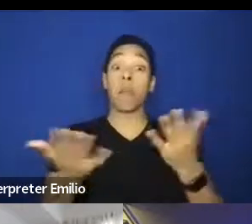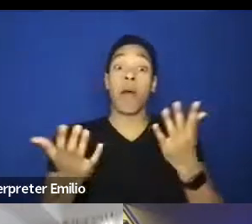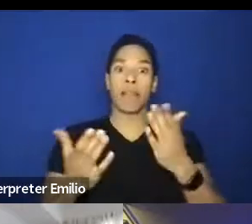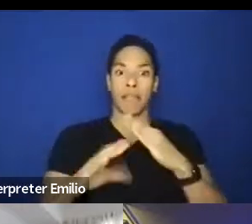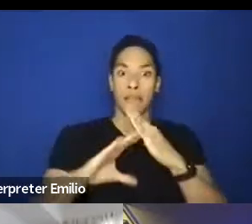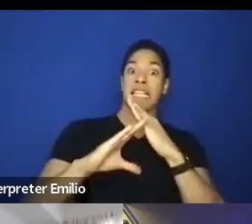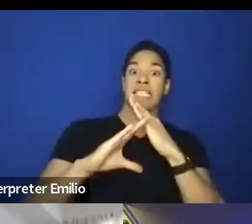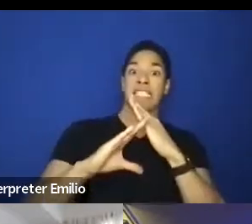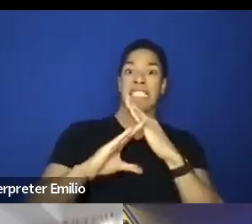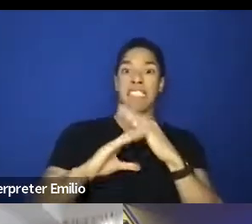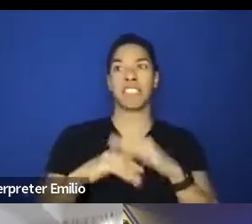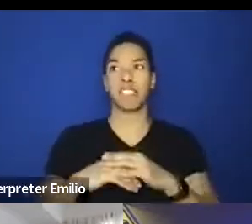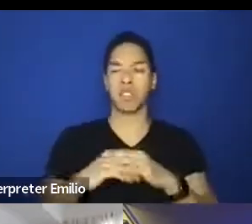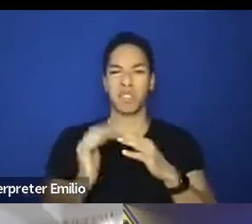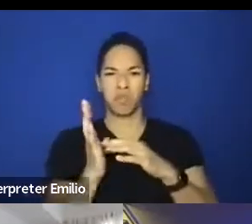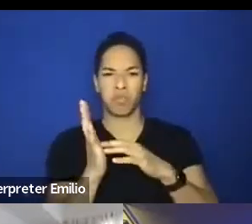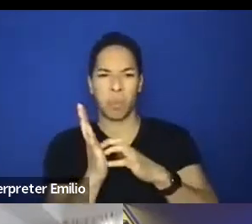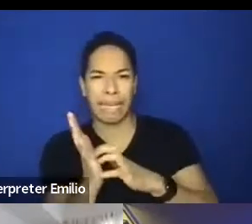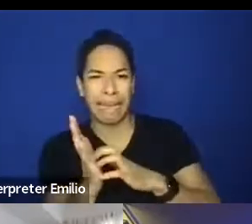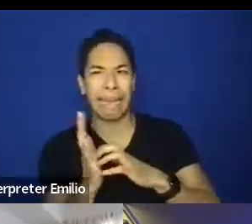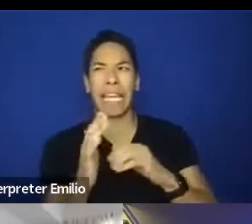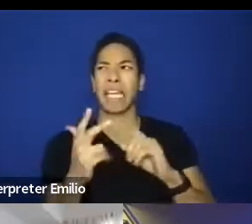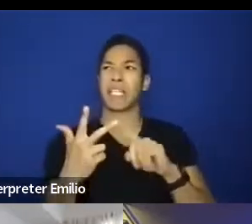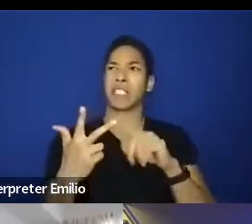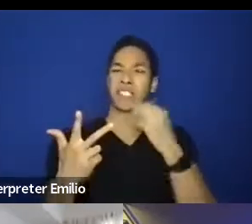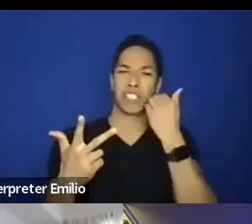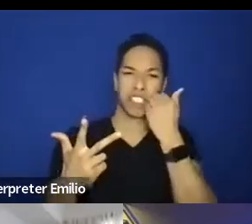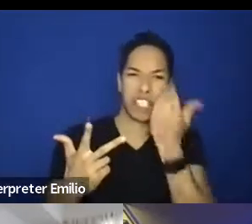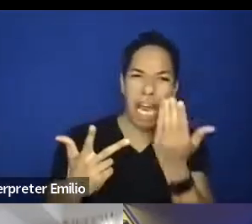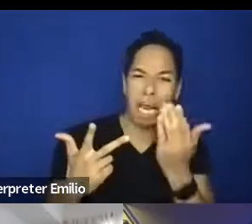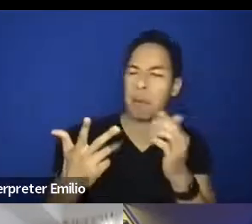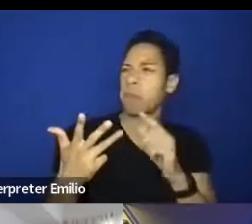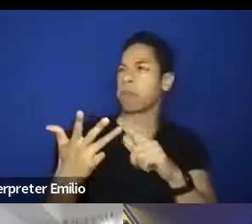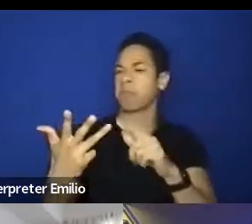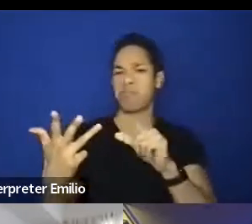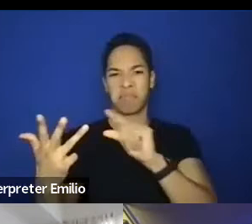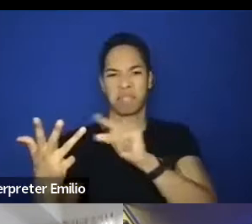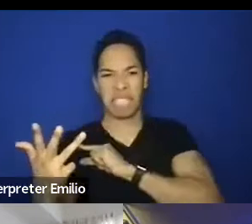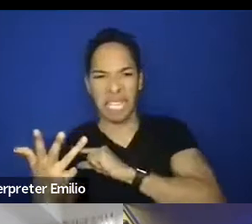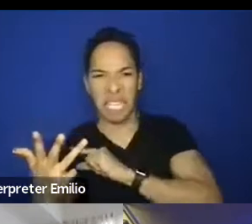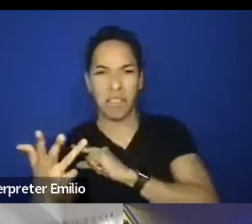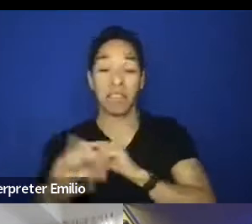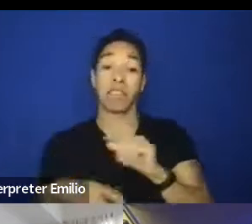fragility and shame and guilt. And Brene Brown